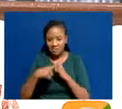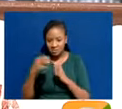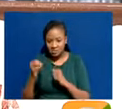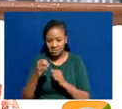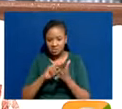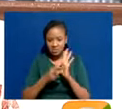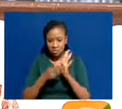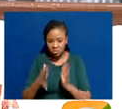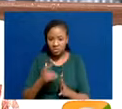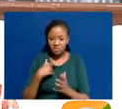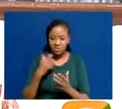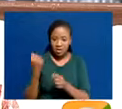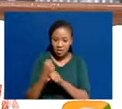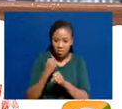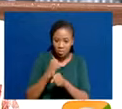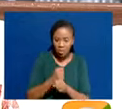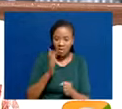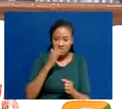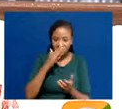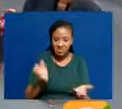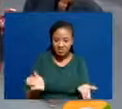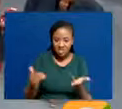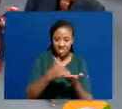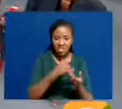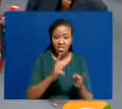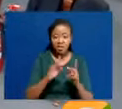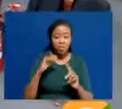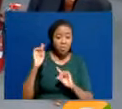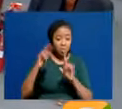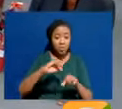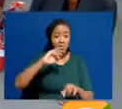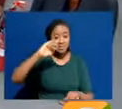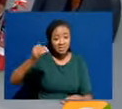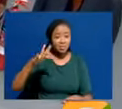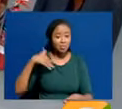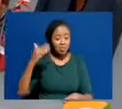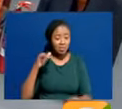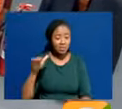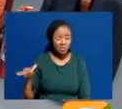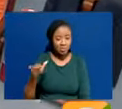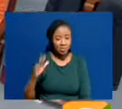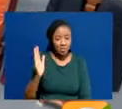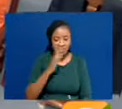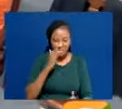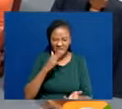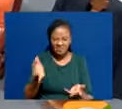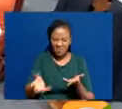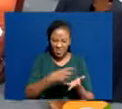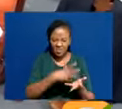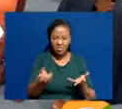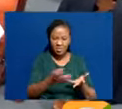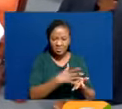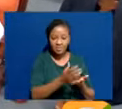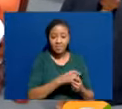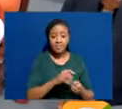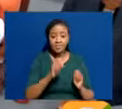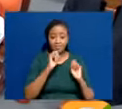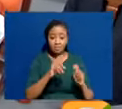collecting garbage. We have people if you go to the CBD, every morning you'll find people sweeping etc. But even once we do